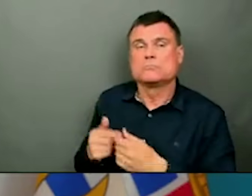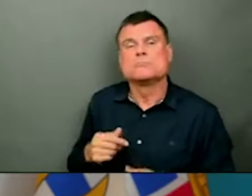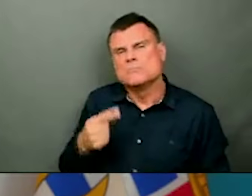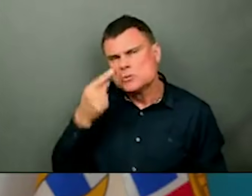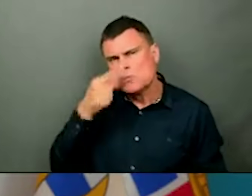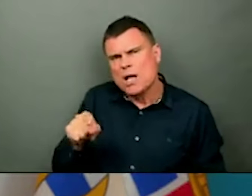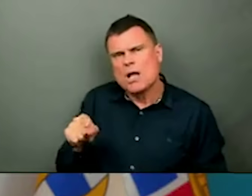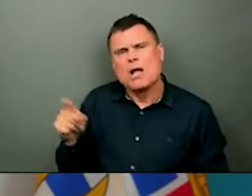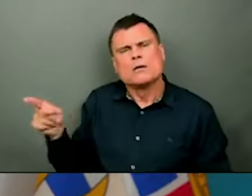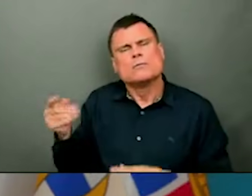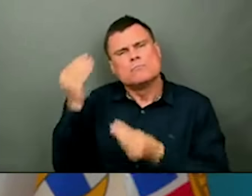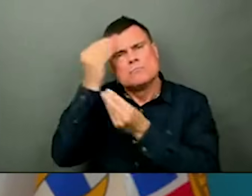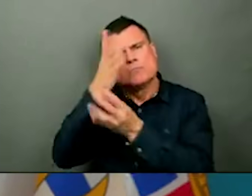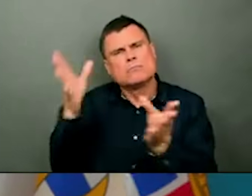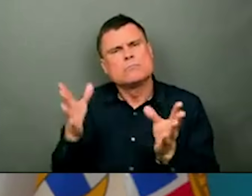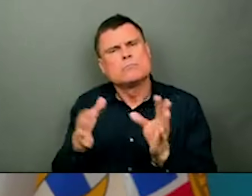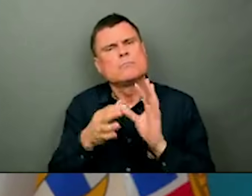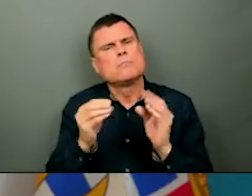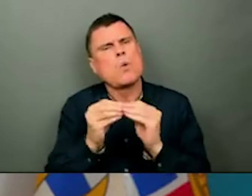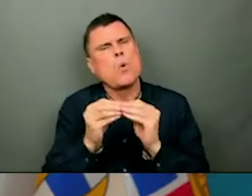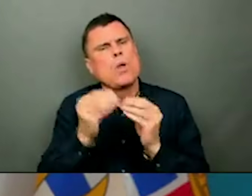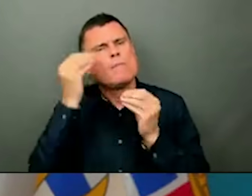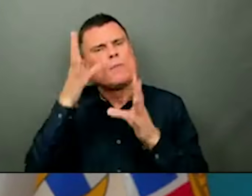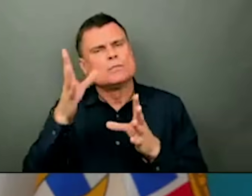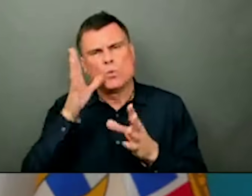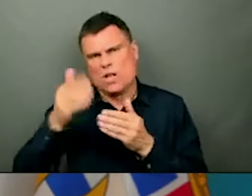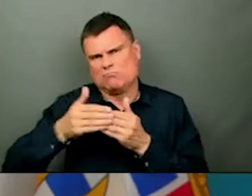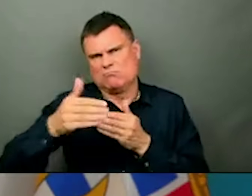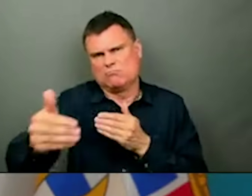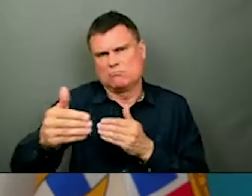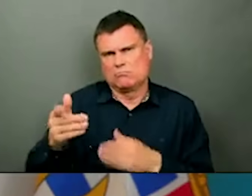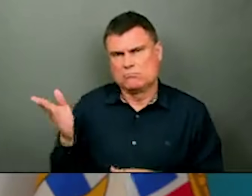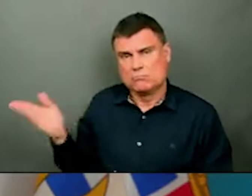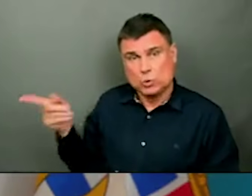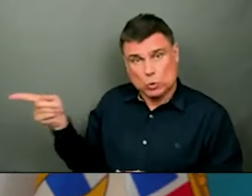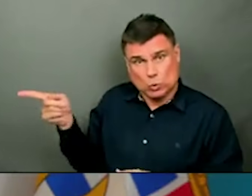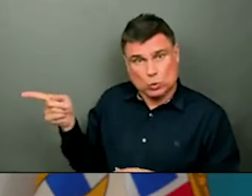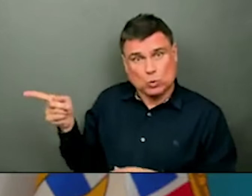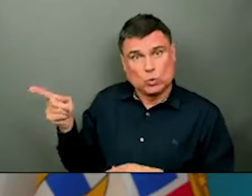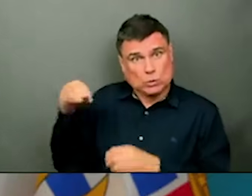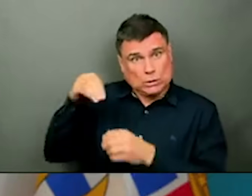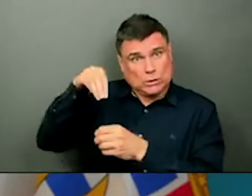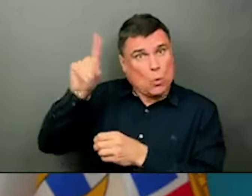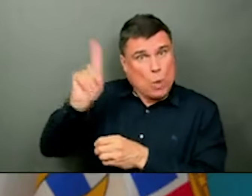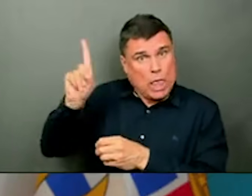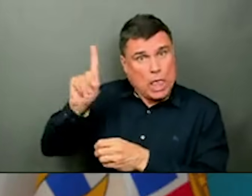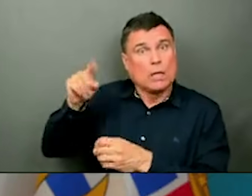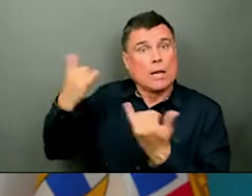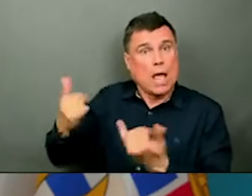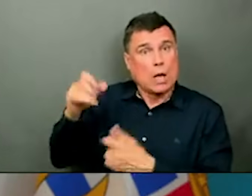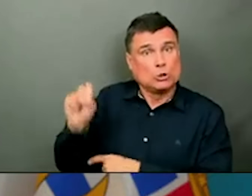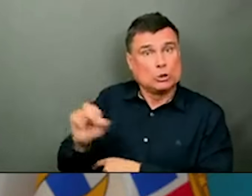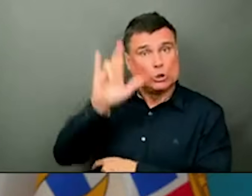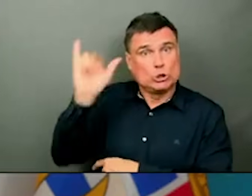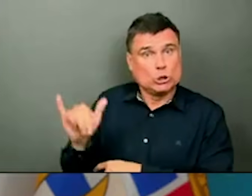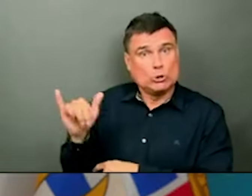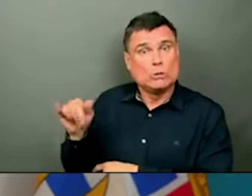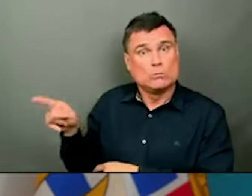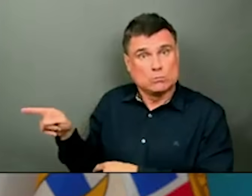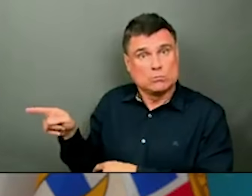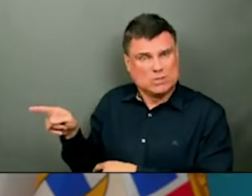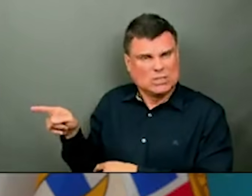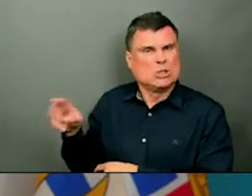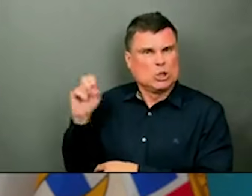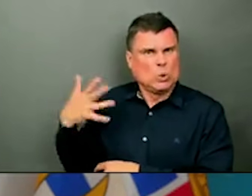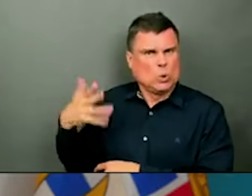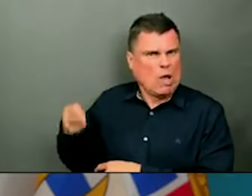more details coming later, but I'm wondering if you can give a bit more indication. You know, you're in Surrey, we've seen the numbers stay high in Surrey. People are wondering what's being